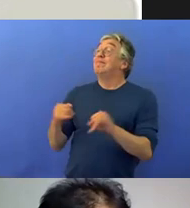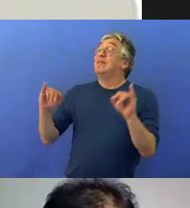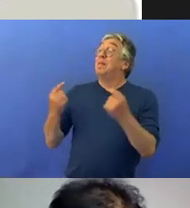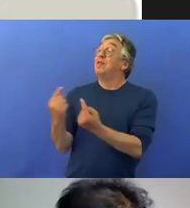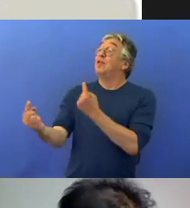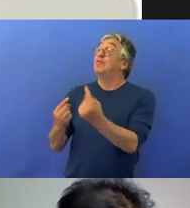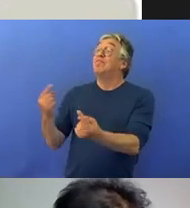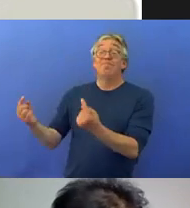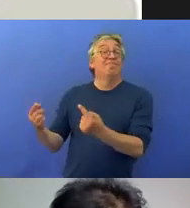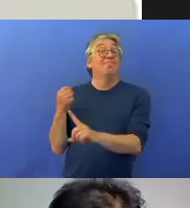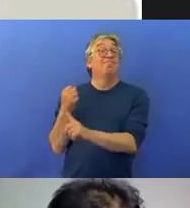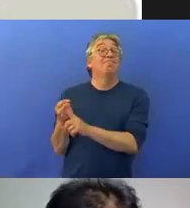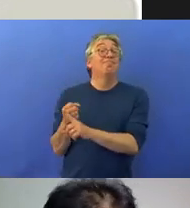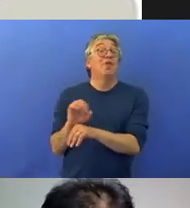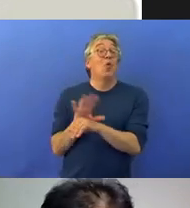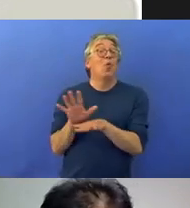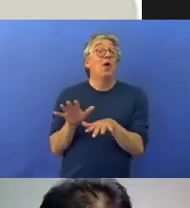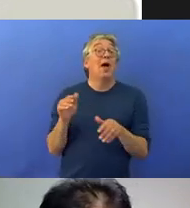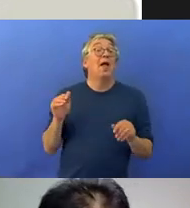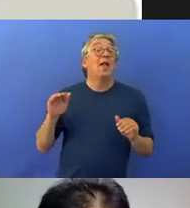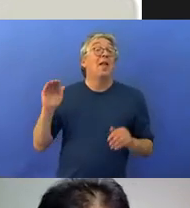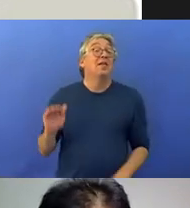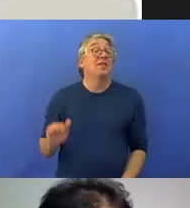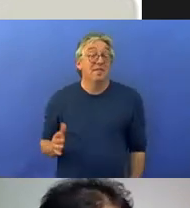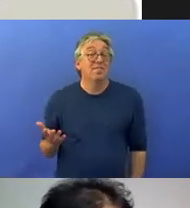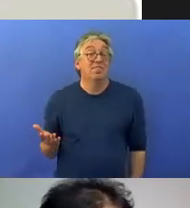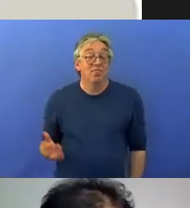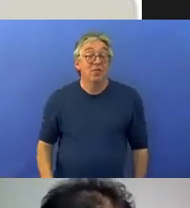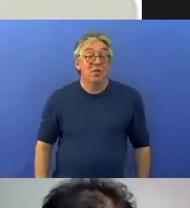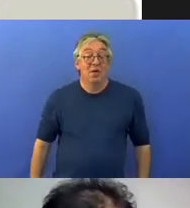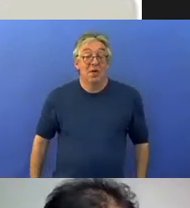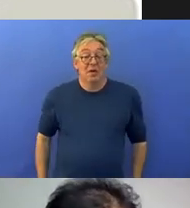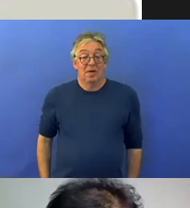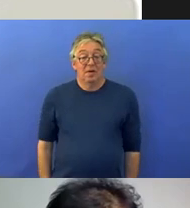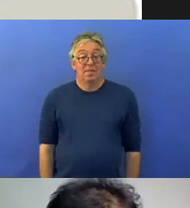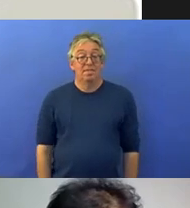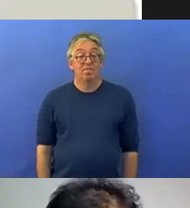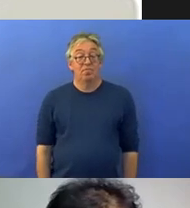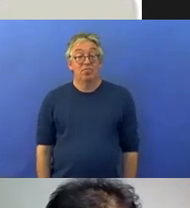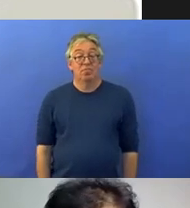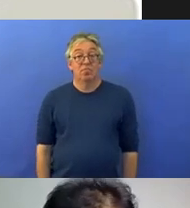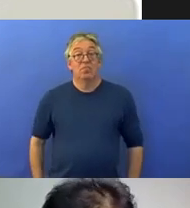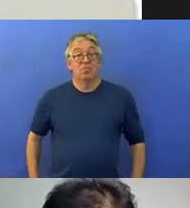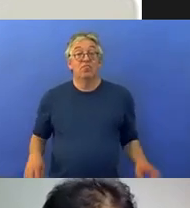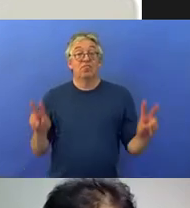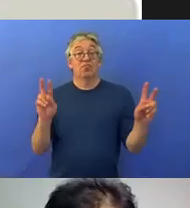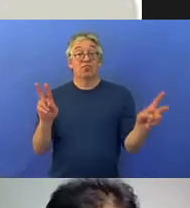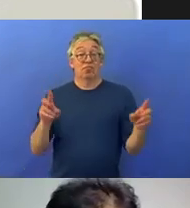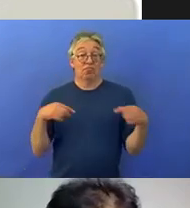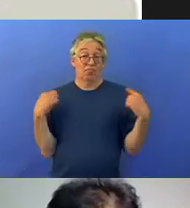So, for the safety of life, independent living became more